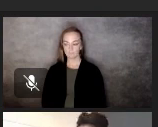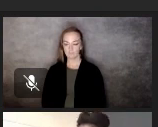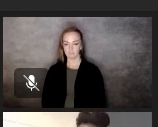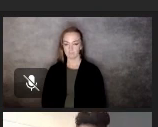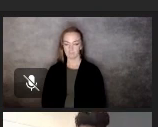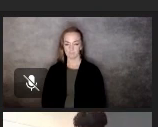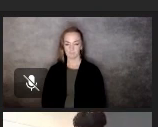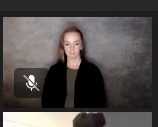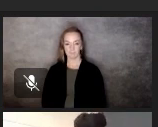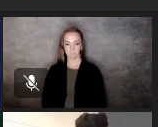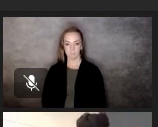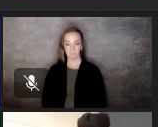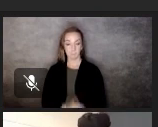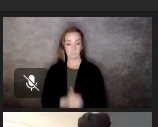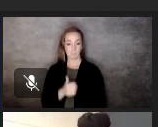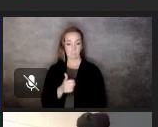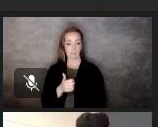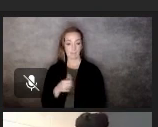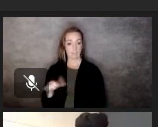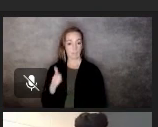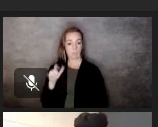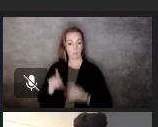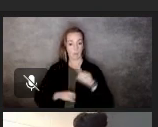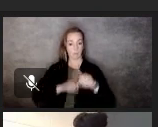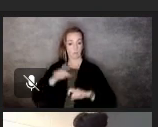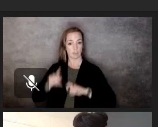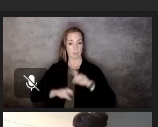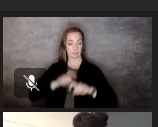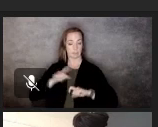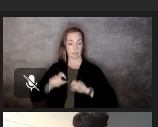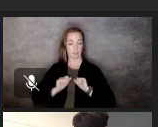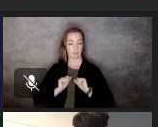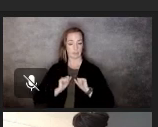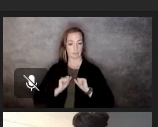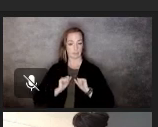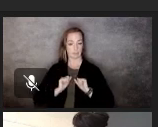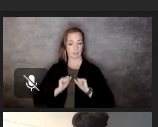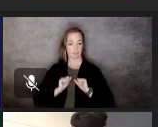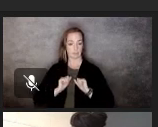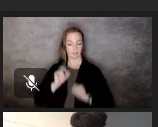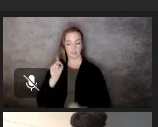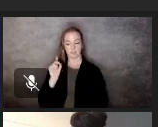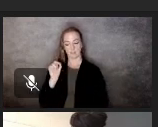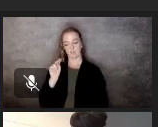right, any other questions? Donnie Wilkerson here.